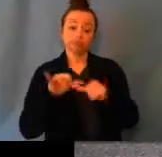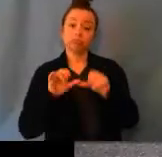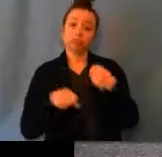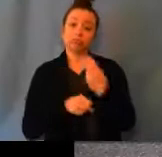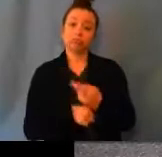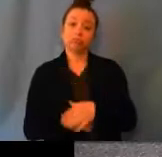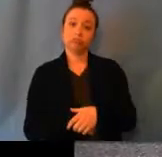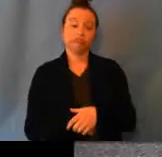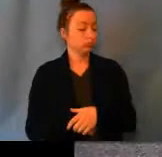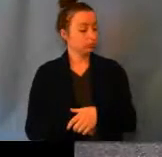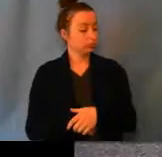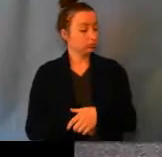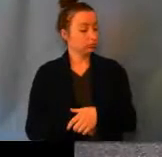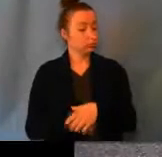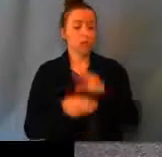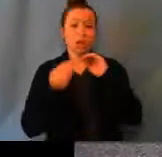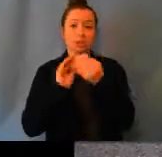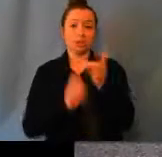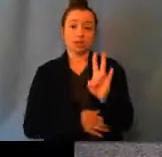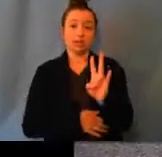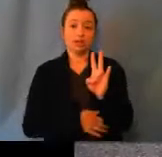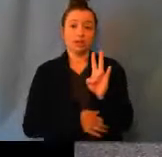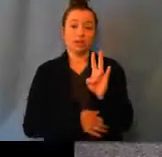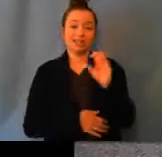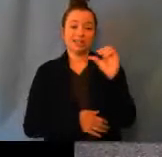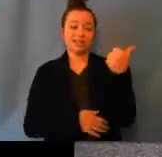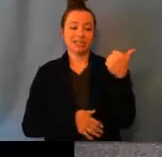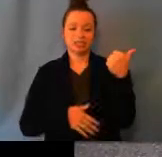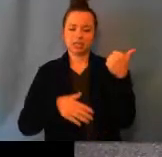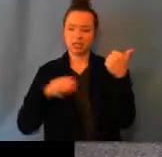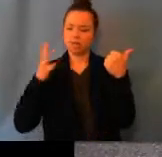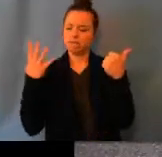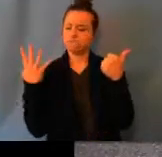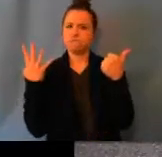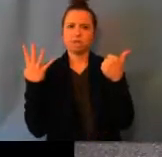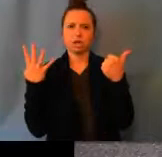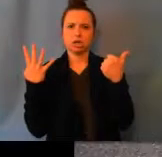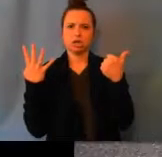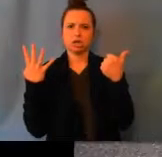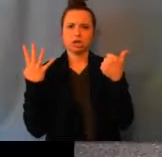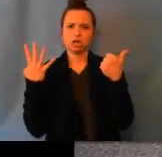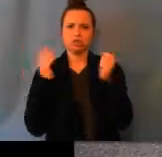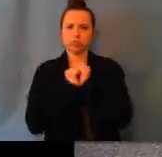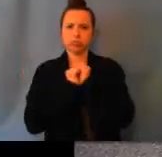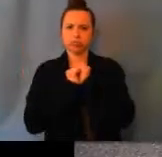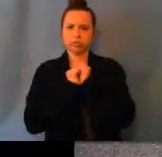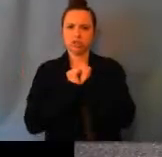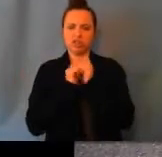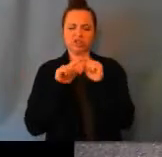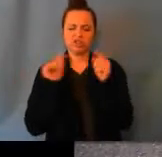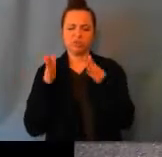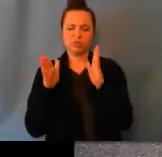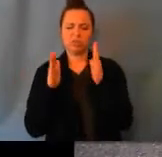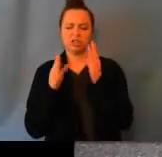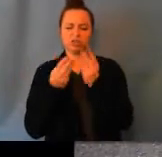measure. All right, let's look at number 7, 10 plus 4. There's a couple different ways that we could work that out, isn't